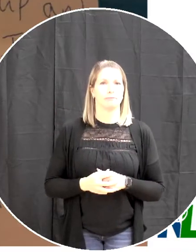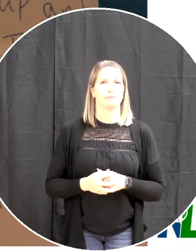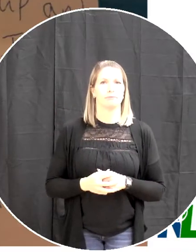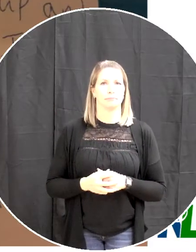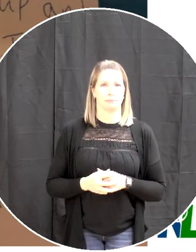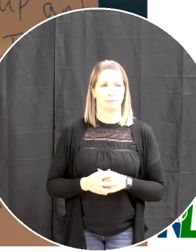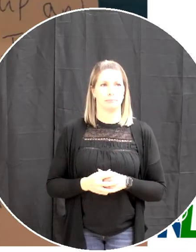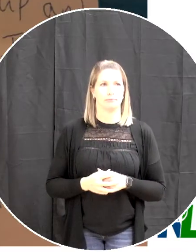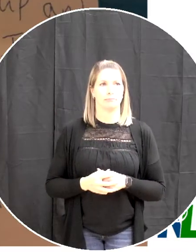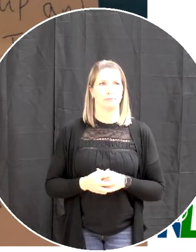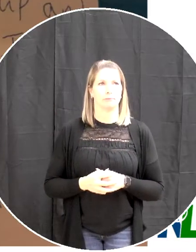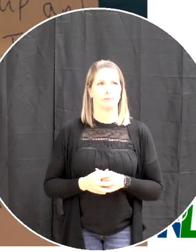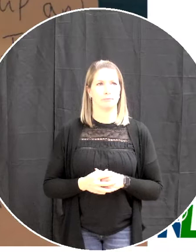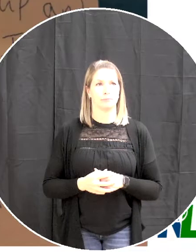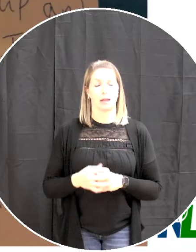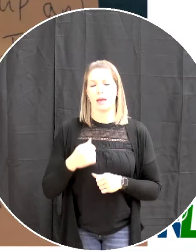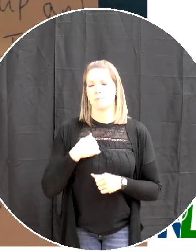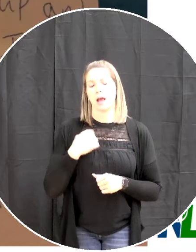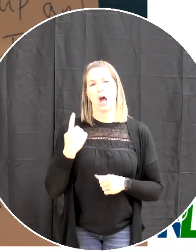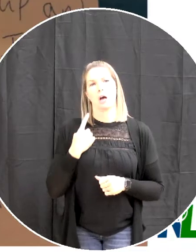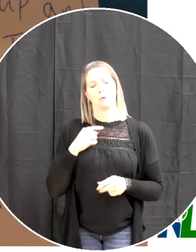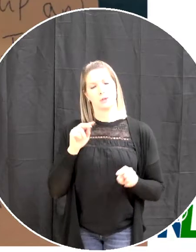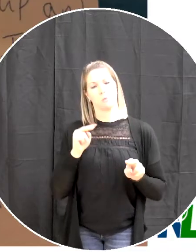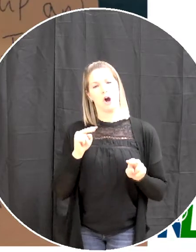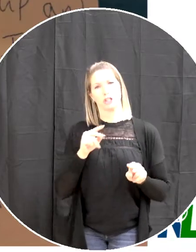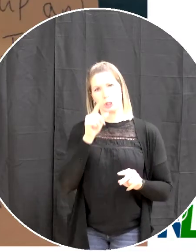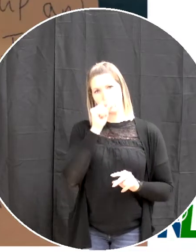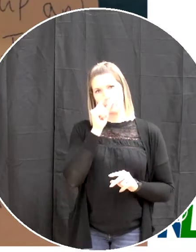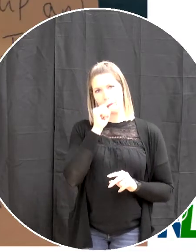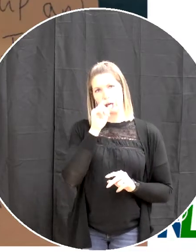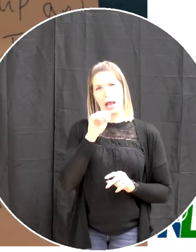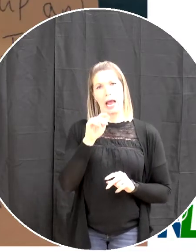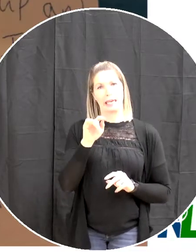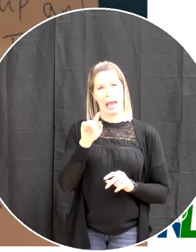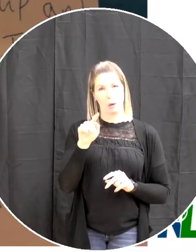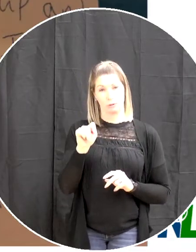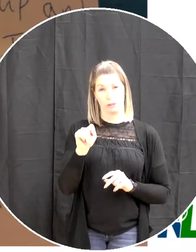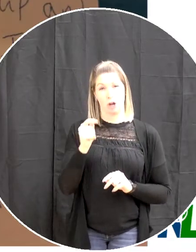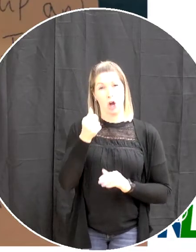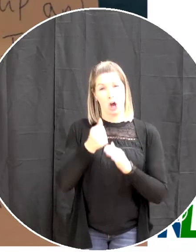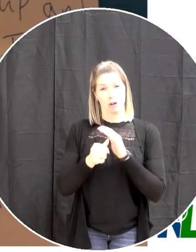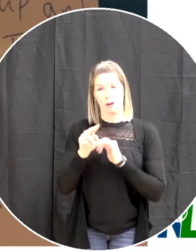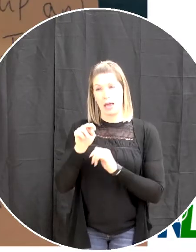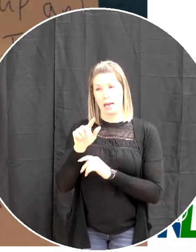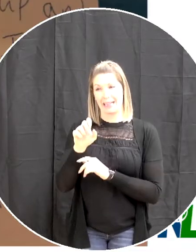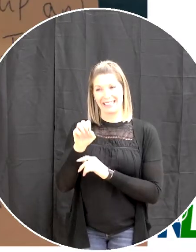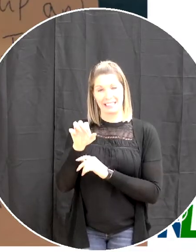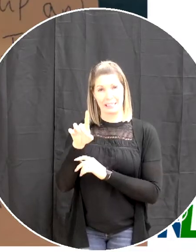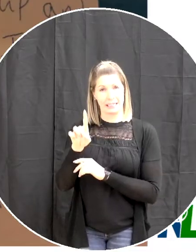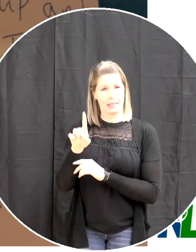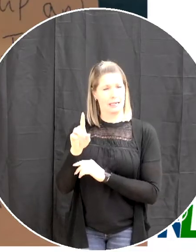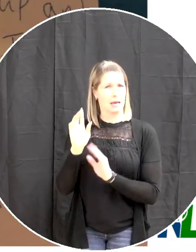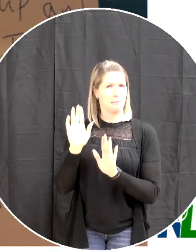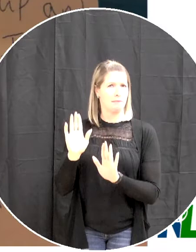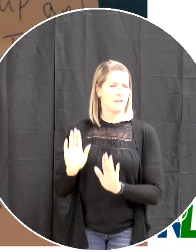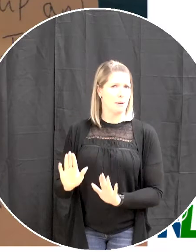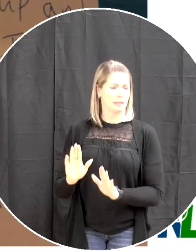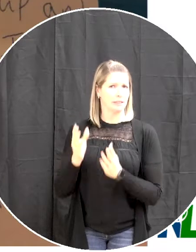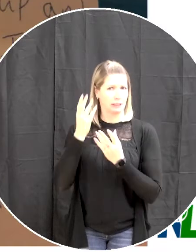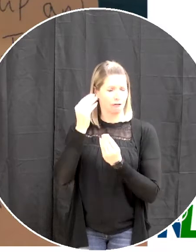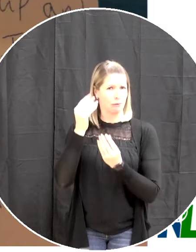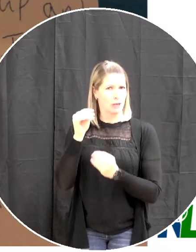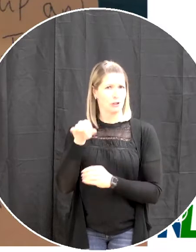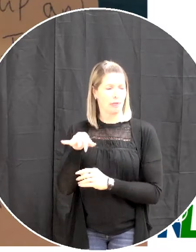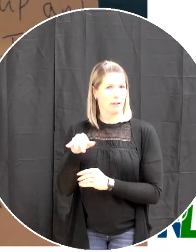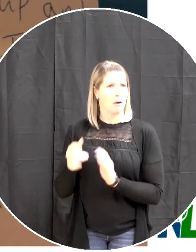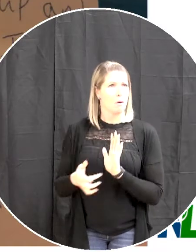I'm constantly mining Twitter, our Twitter account with NLESD, and there's some brilliant stuff there. Really, the ones that